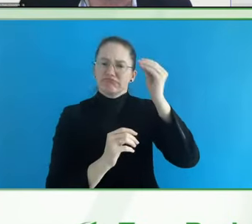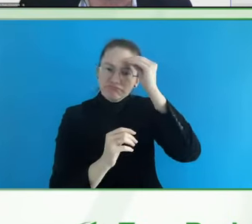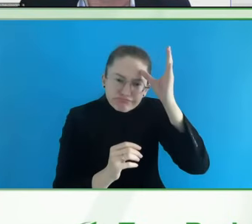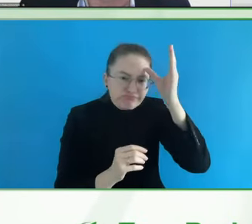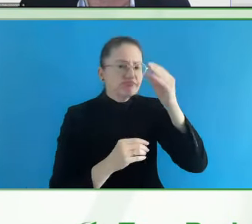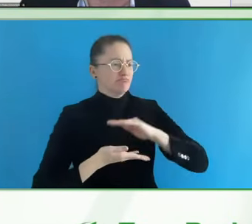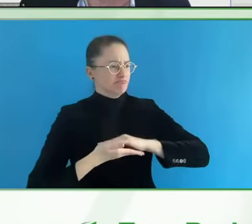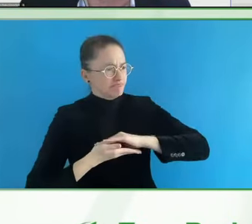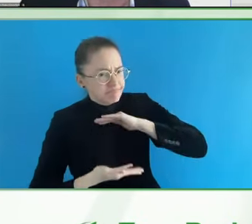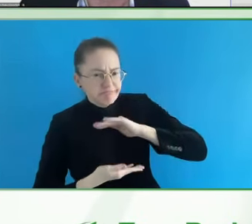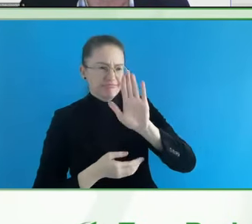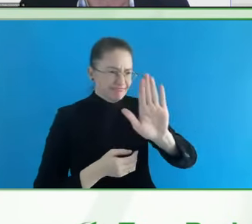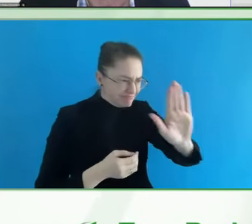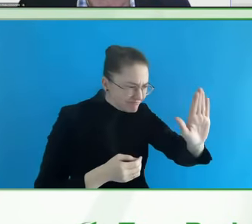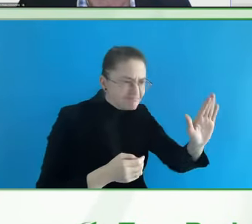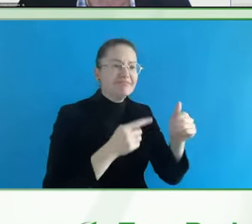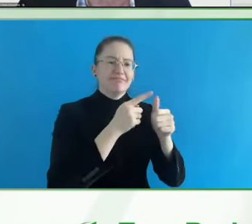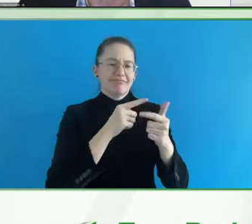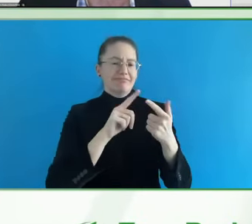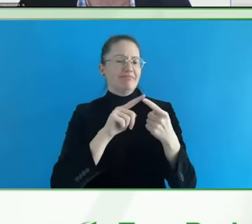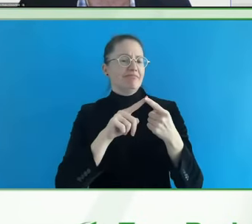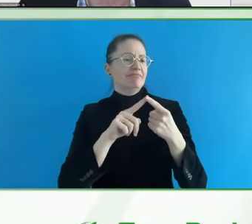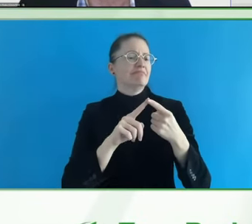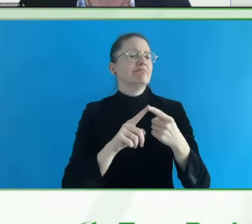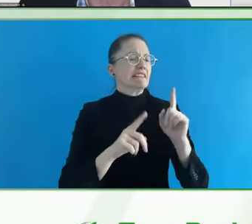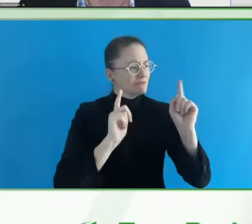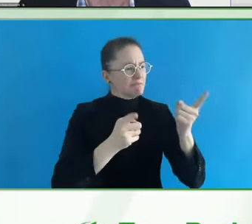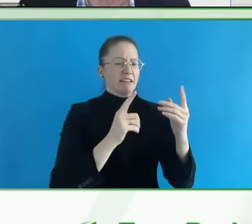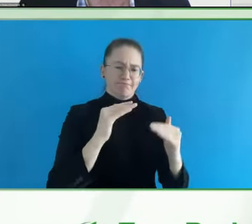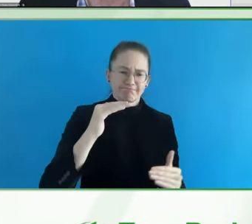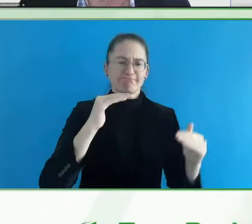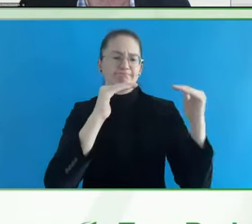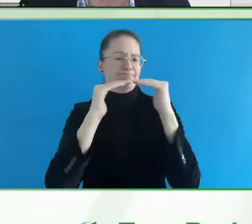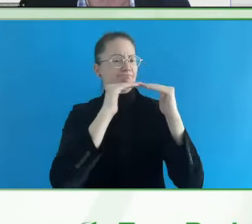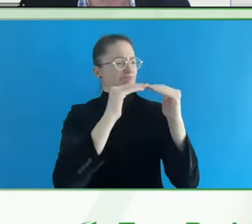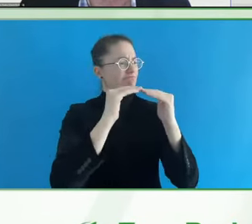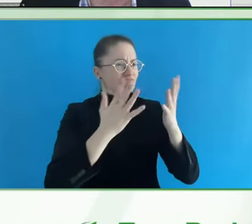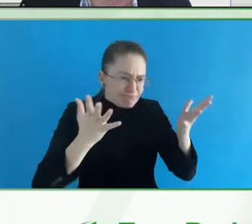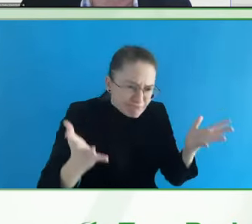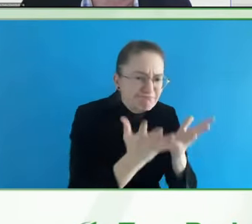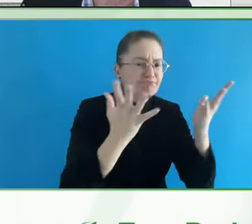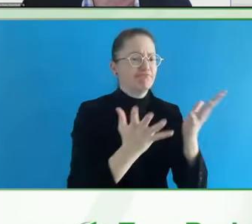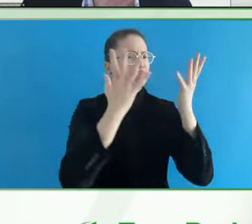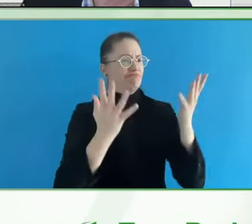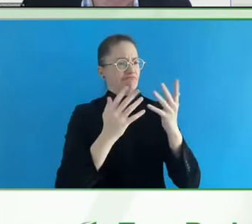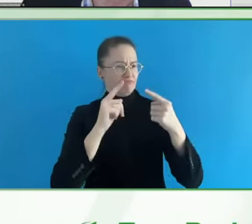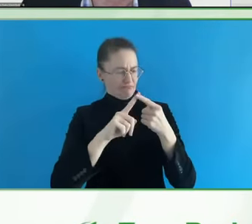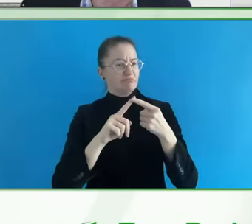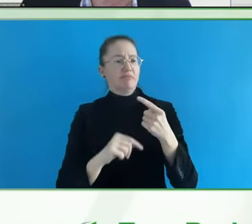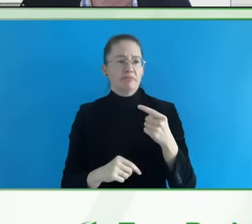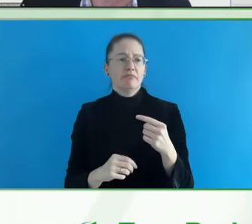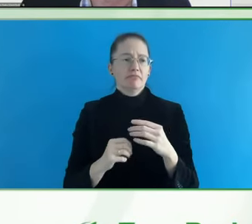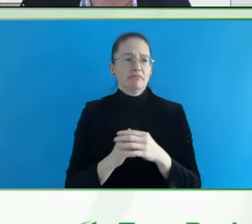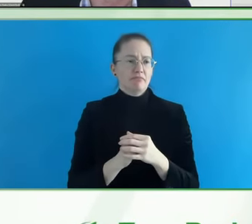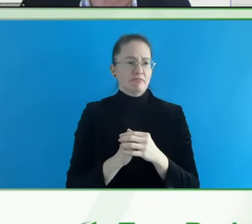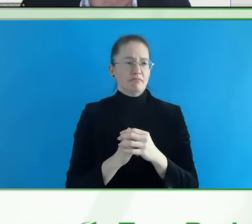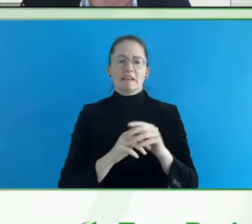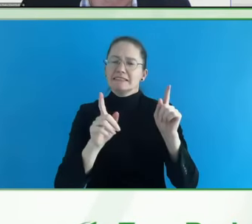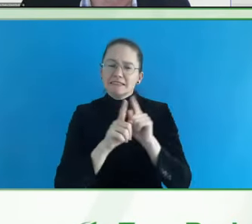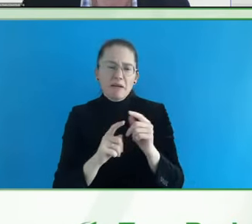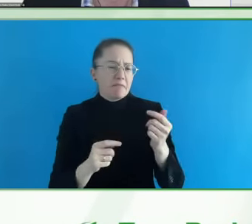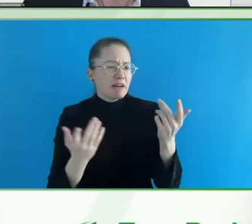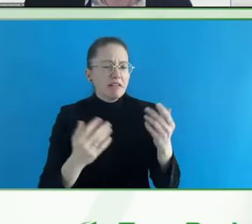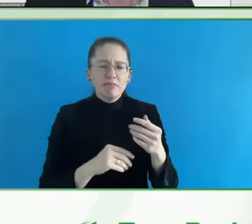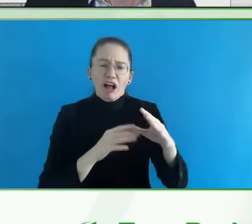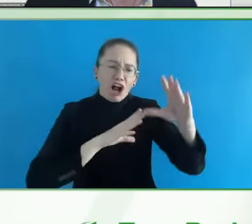and learning processes where some competencies feed off the rest to eliminate